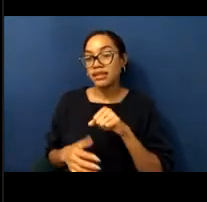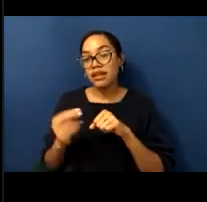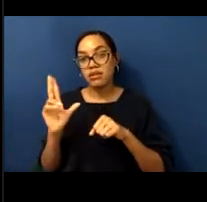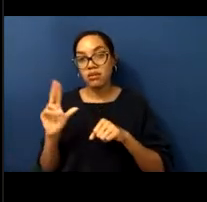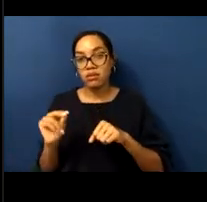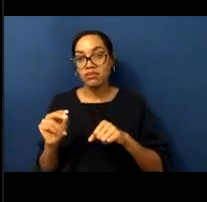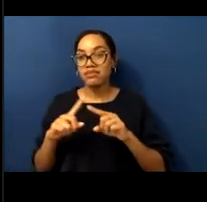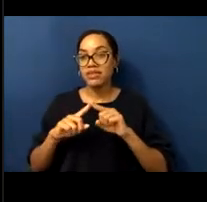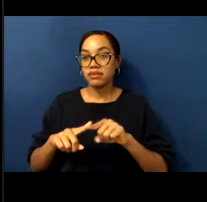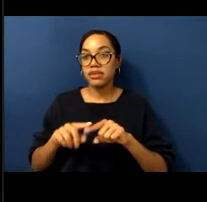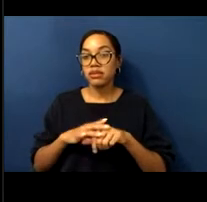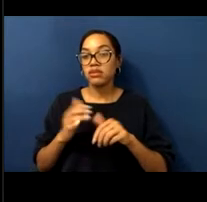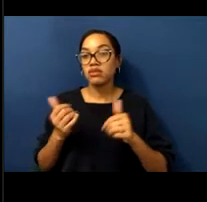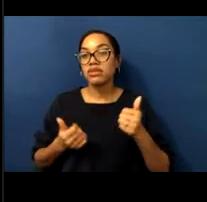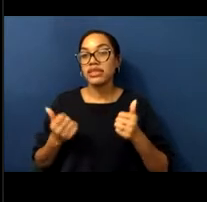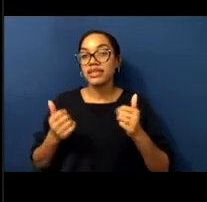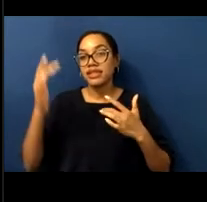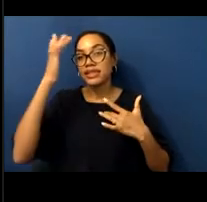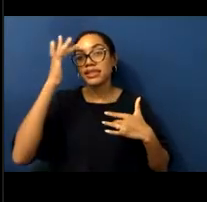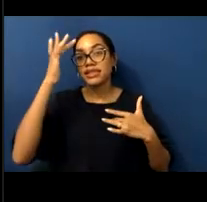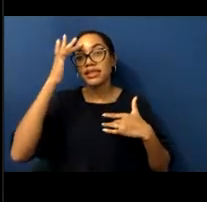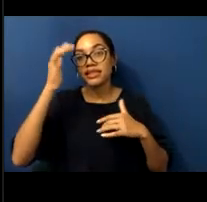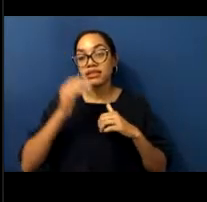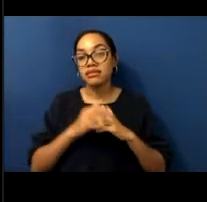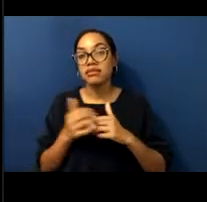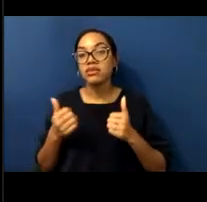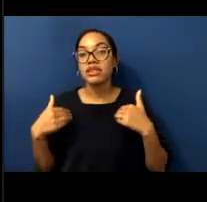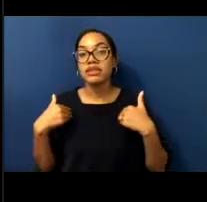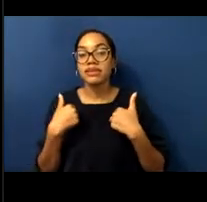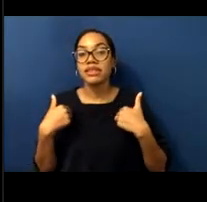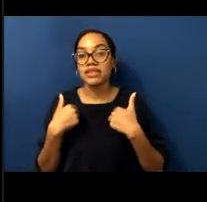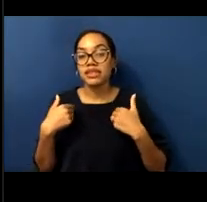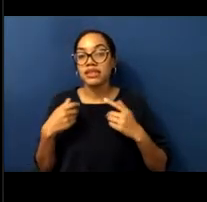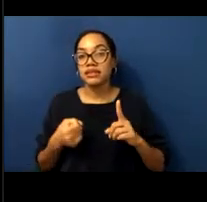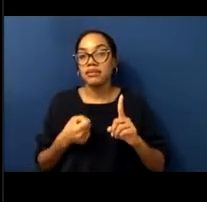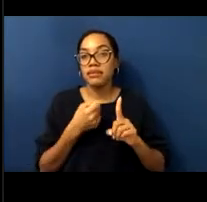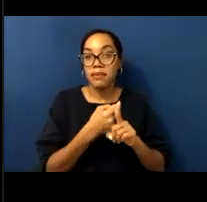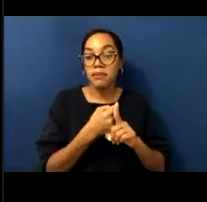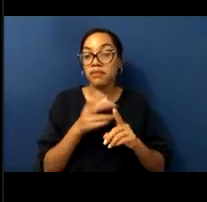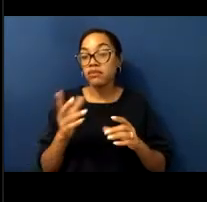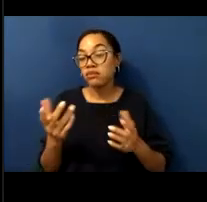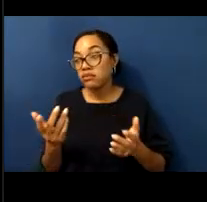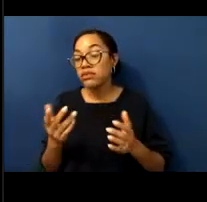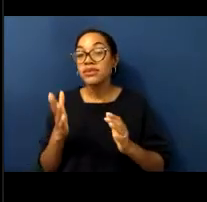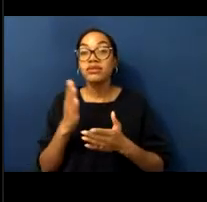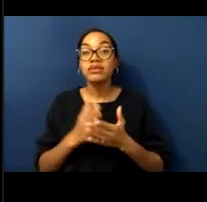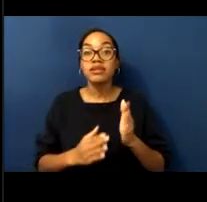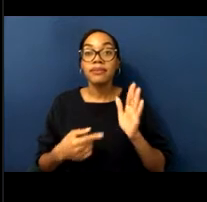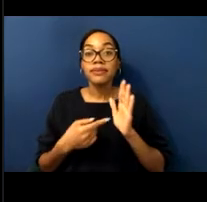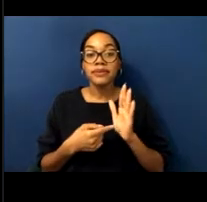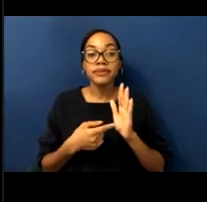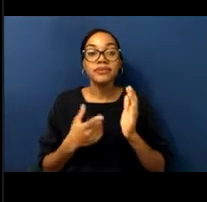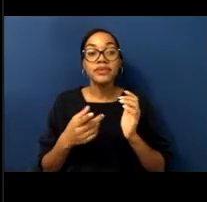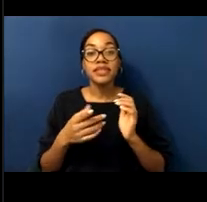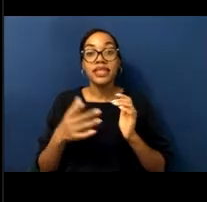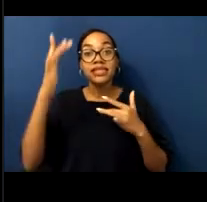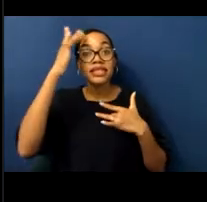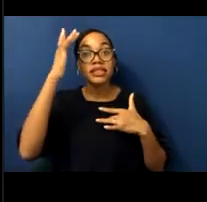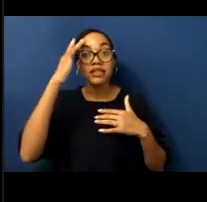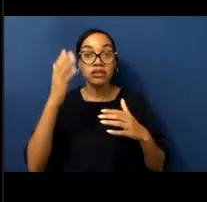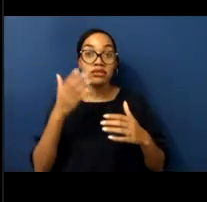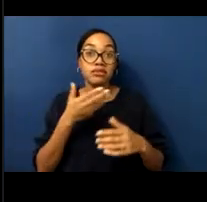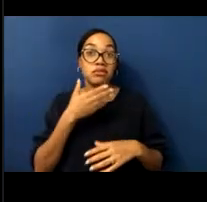depends on which disease and which species that's impacted that you're talking about. So some diseases might do better in warm water, some diseases